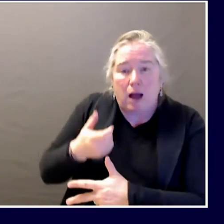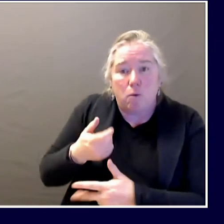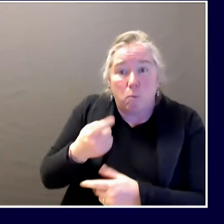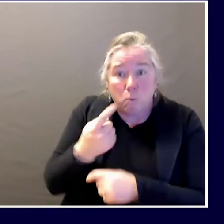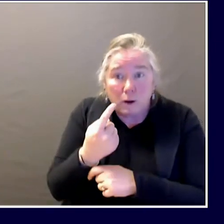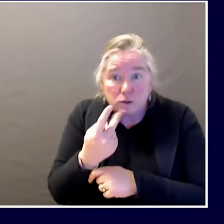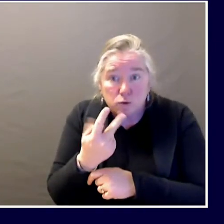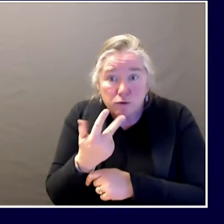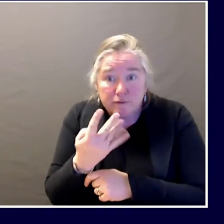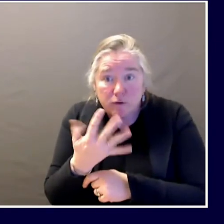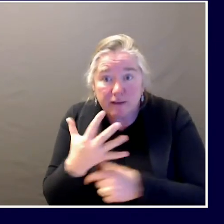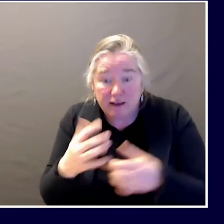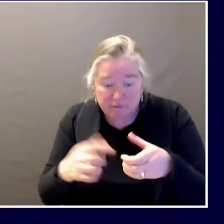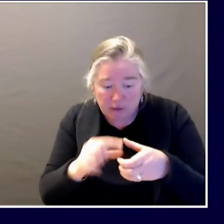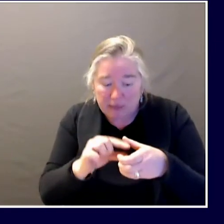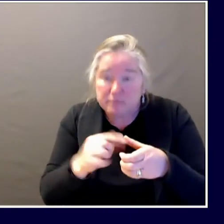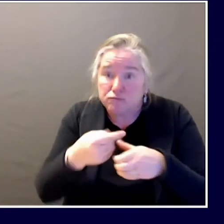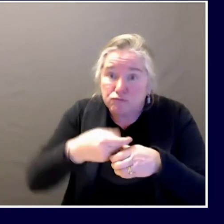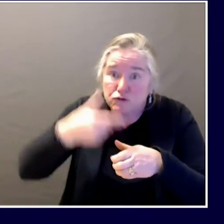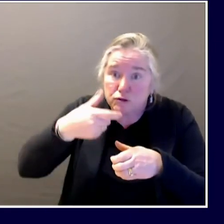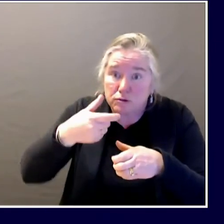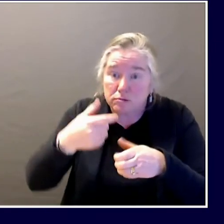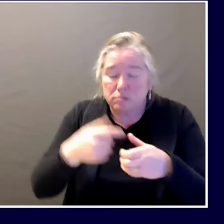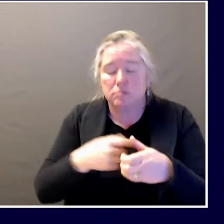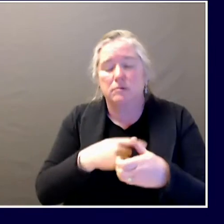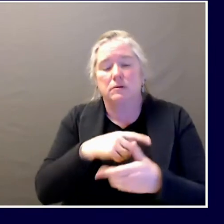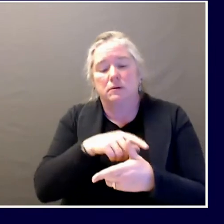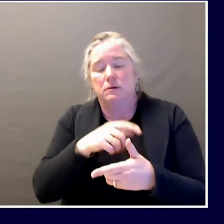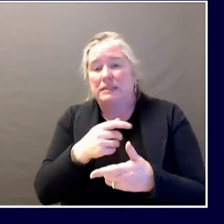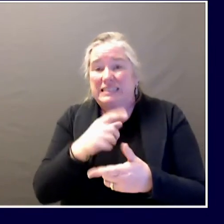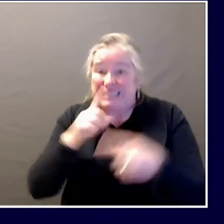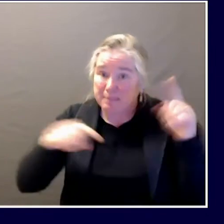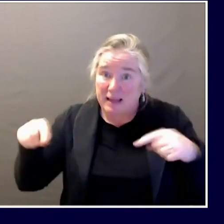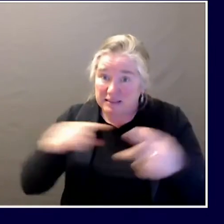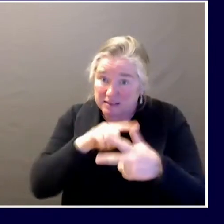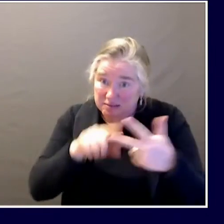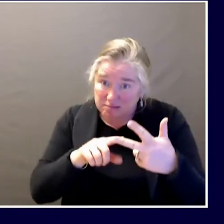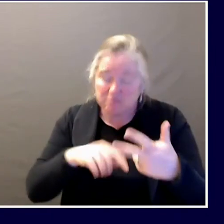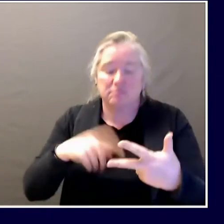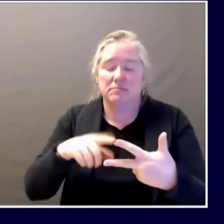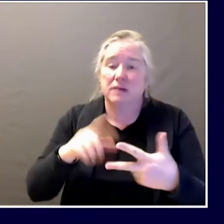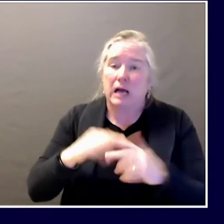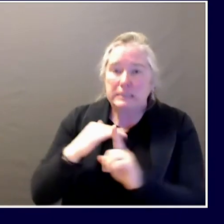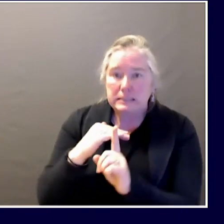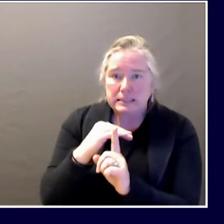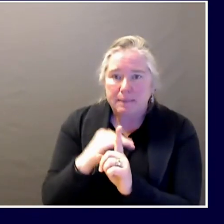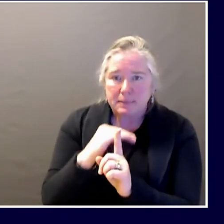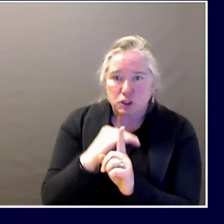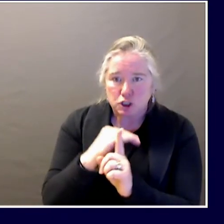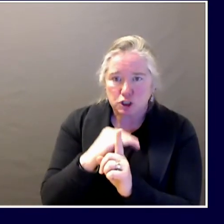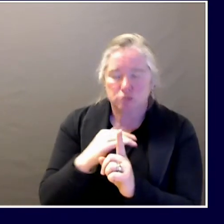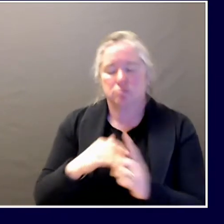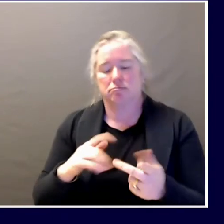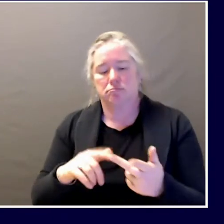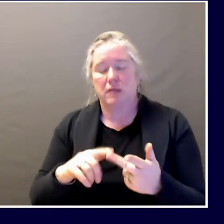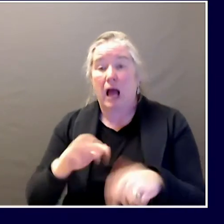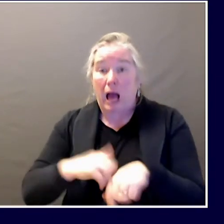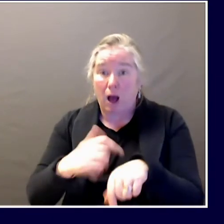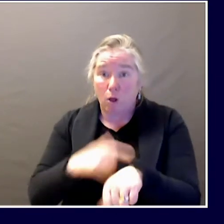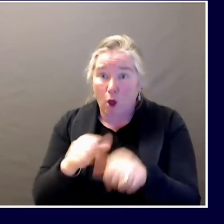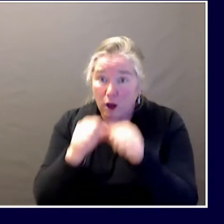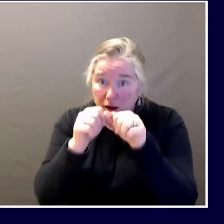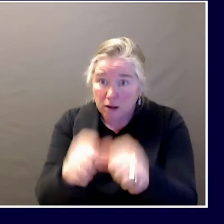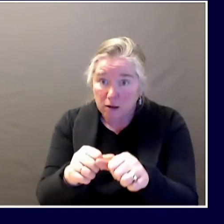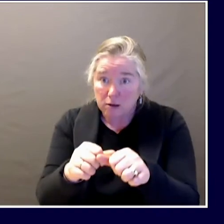state have told me is that using a single vaccine at a single site greatly reduces the likelihood of errors in